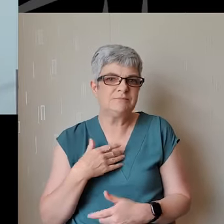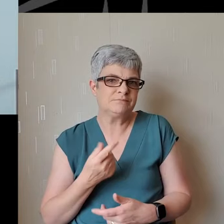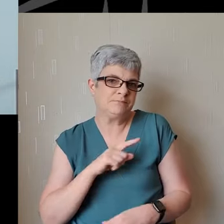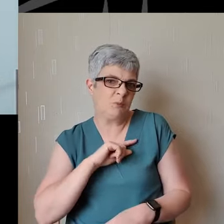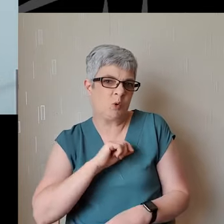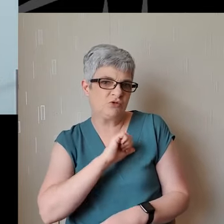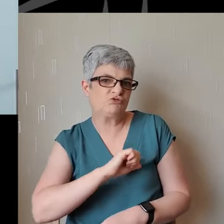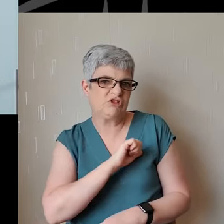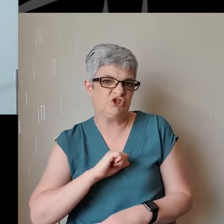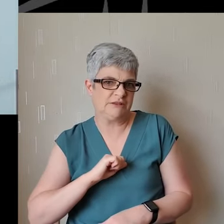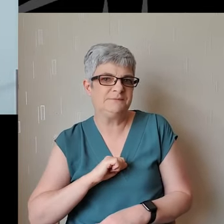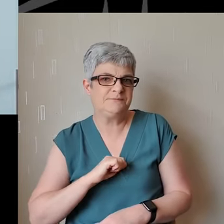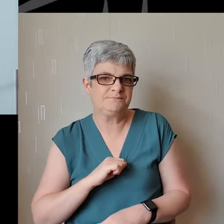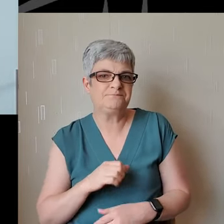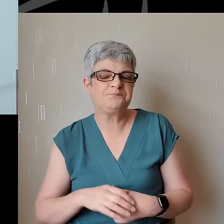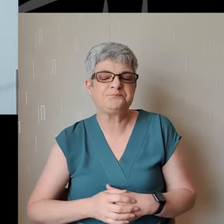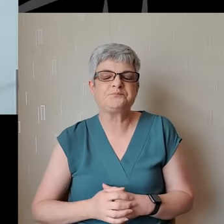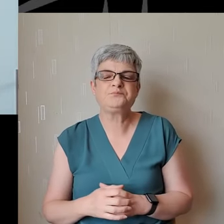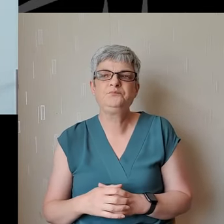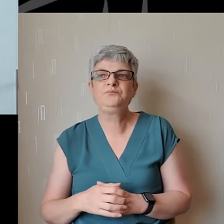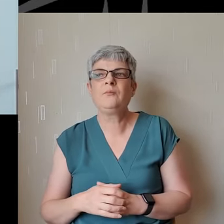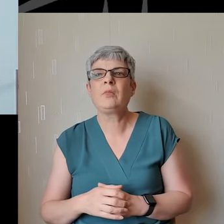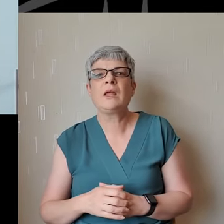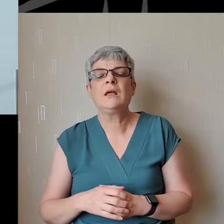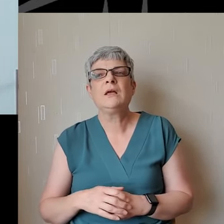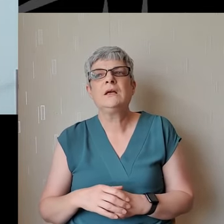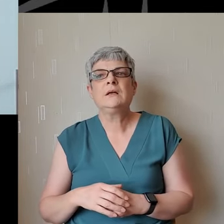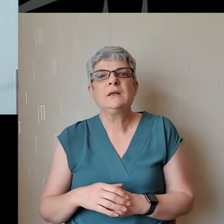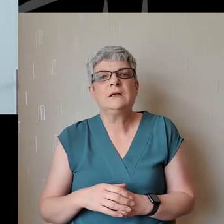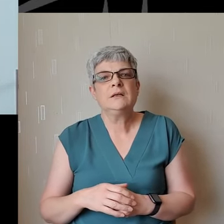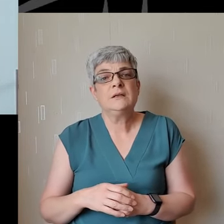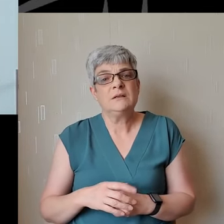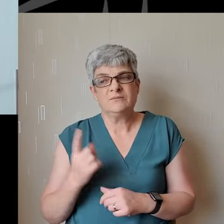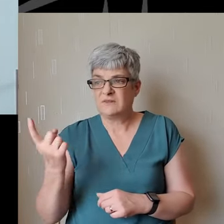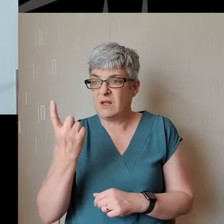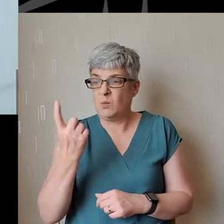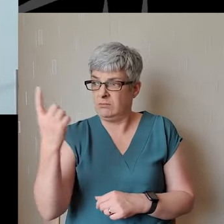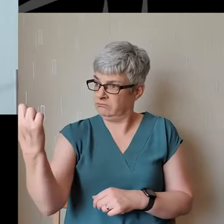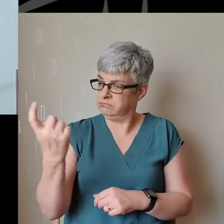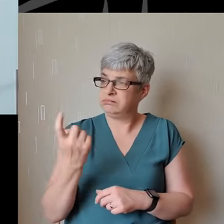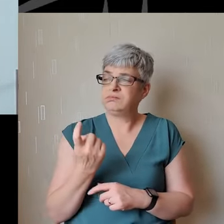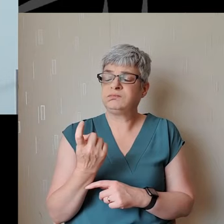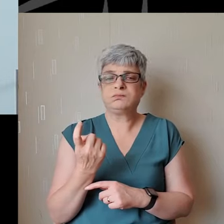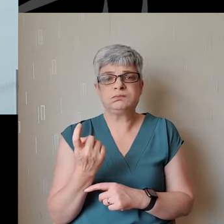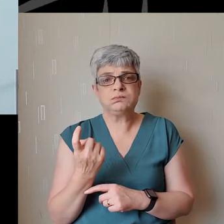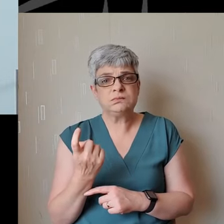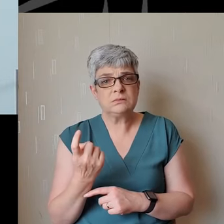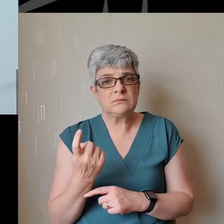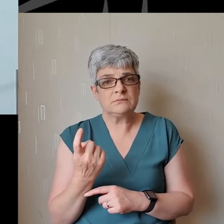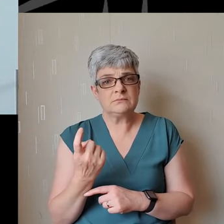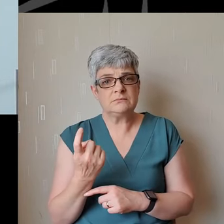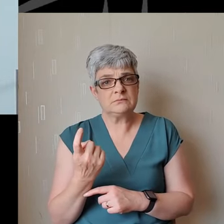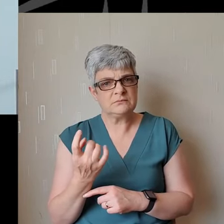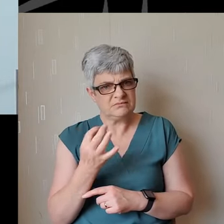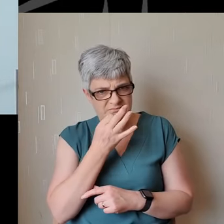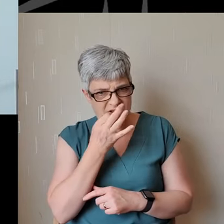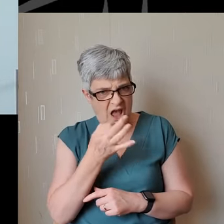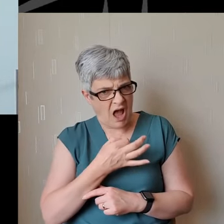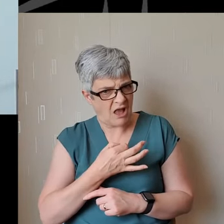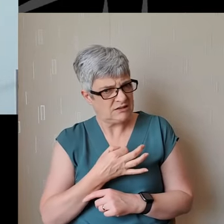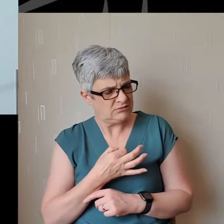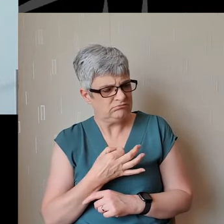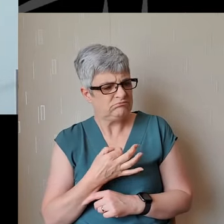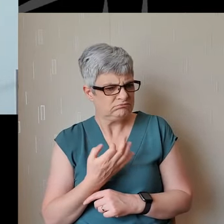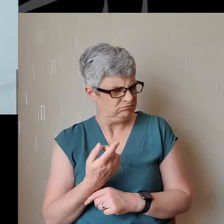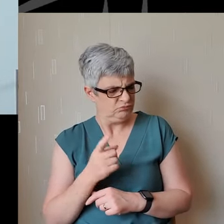on his jacket saying that he was a Christian. And somebody came up to him some point in the second half and said to my